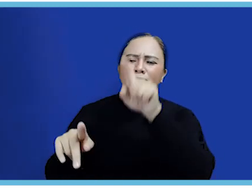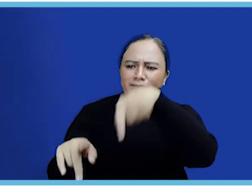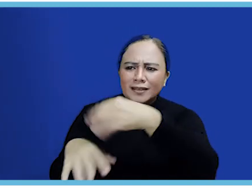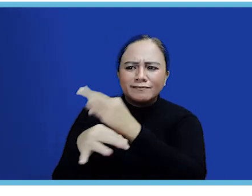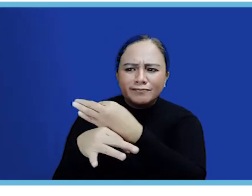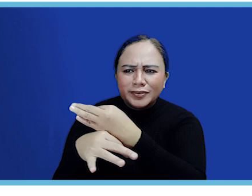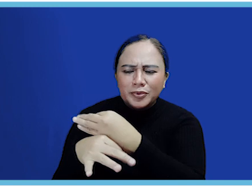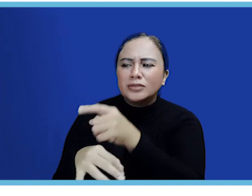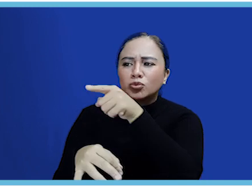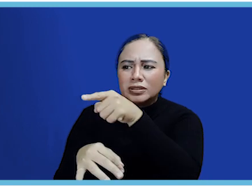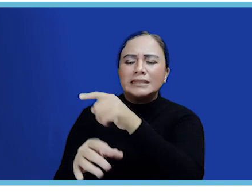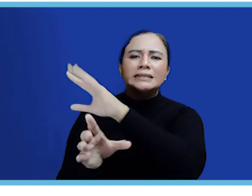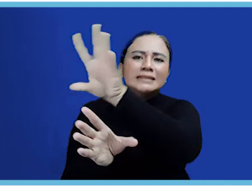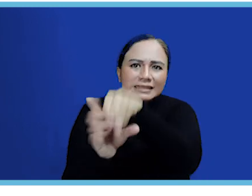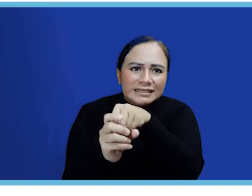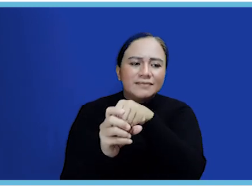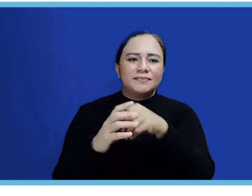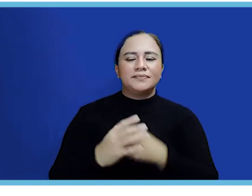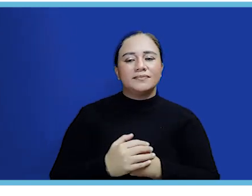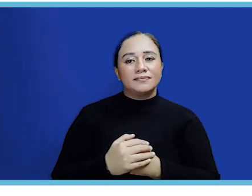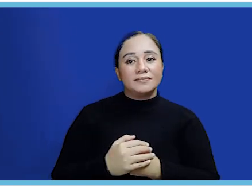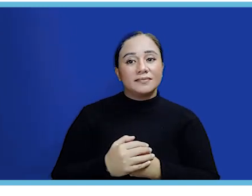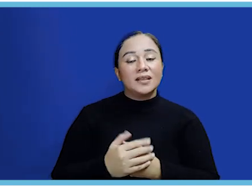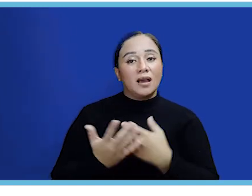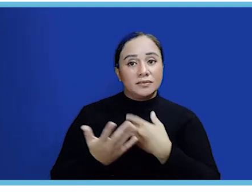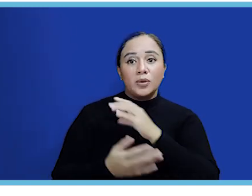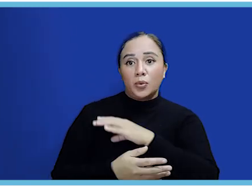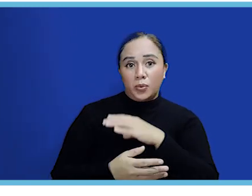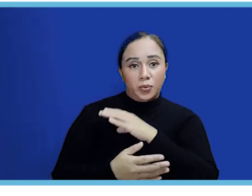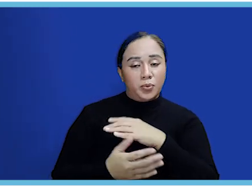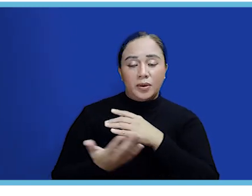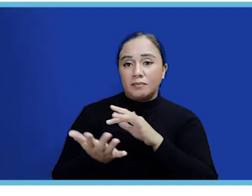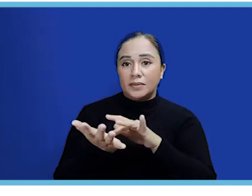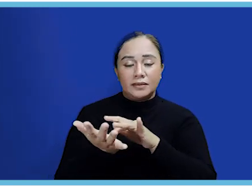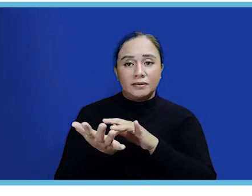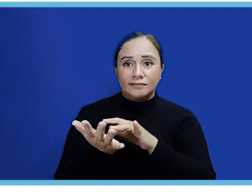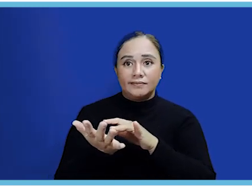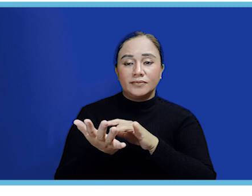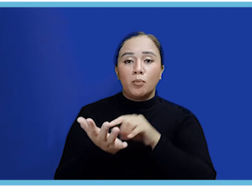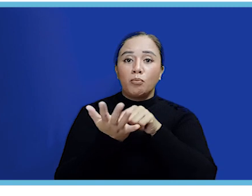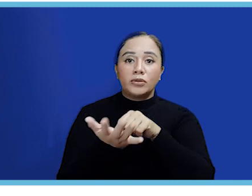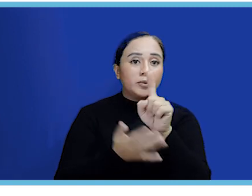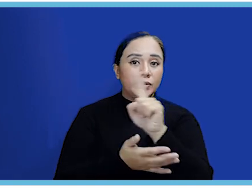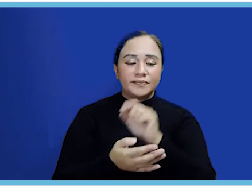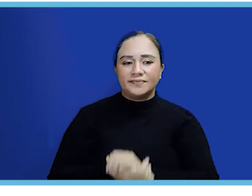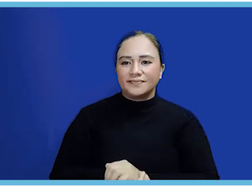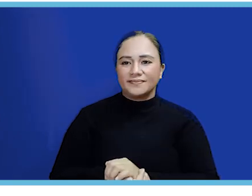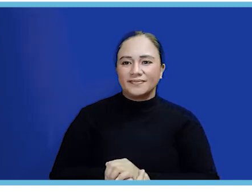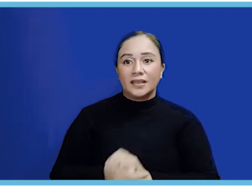should fix them so they can participate. Some of the characteristics of medical model are the